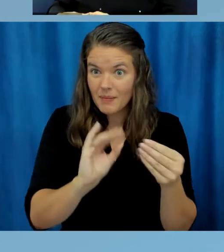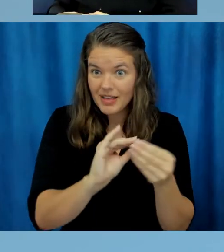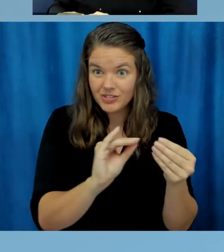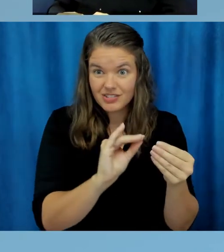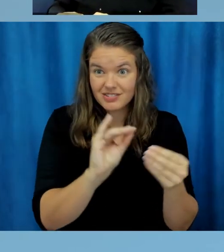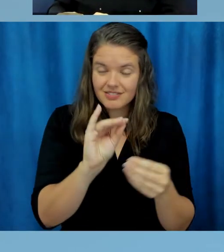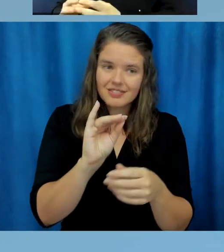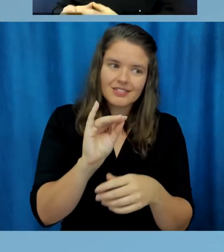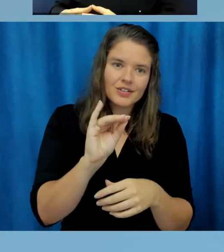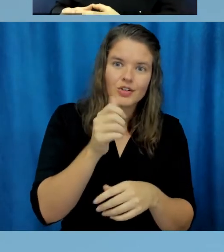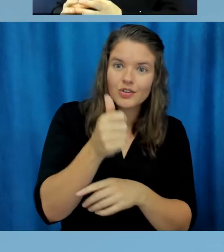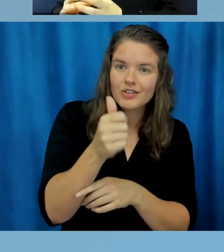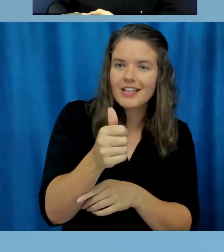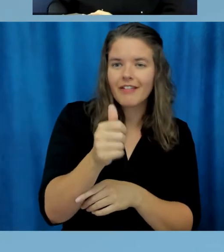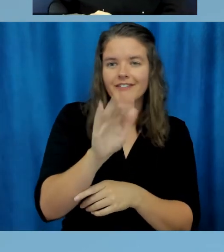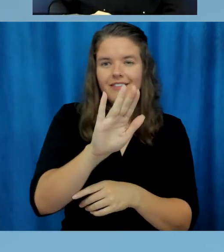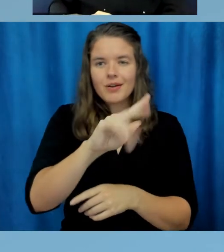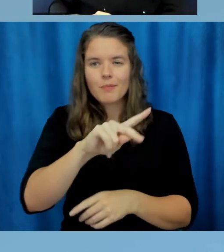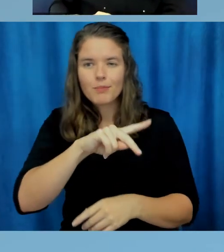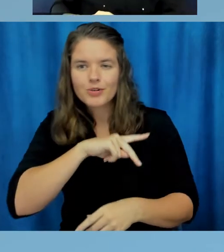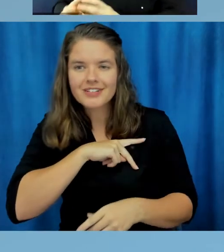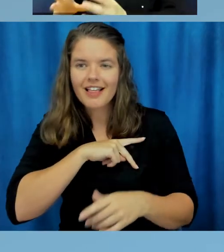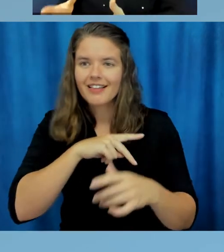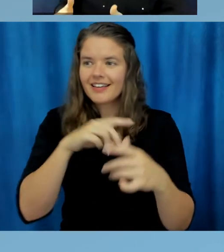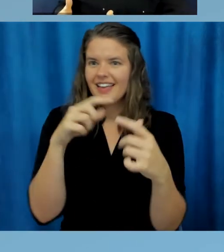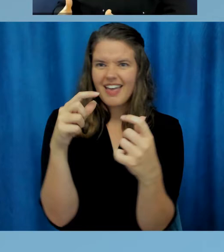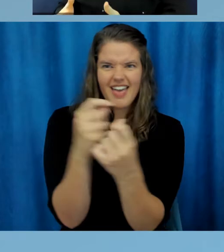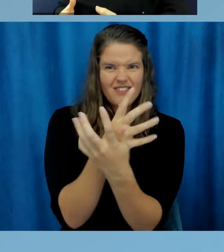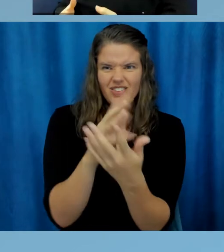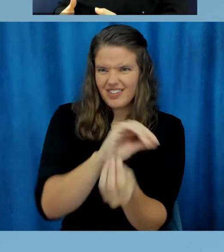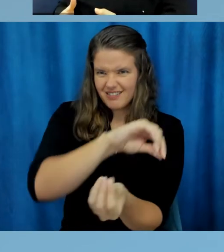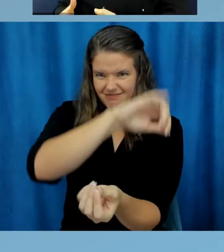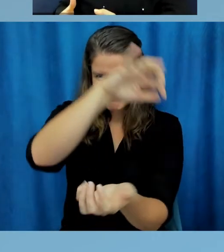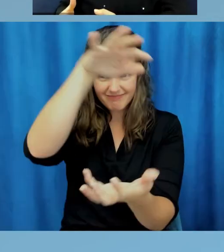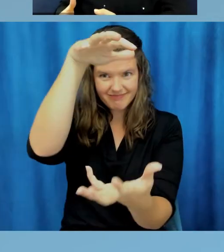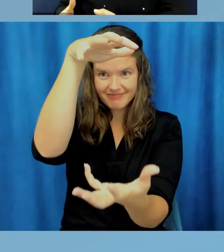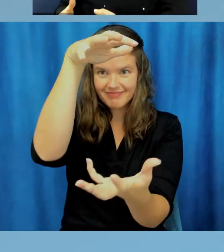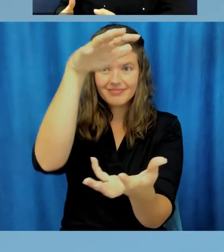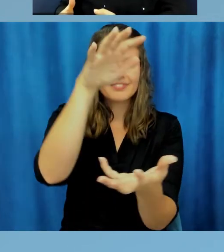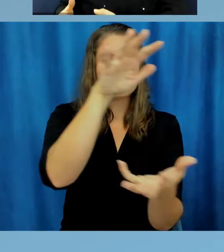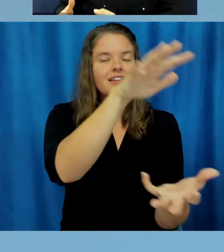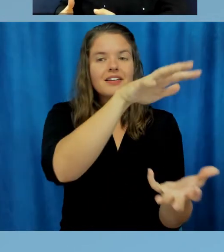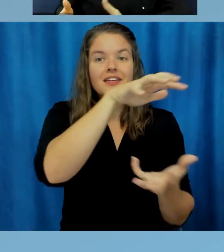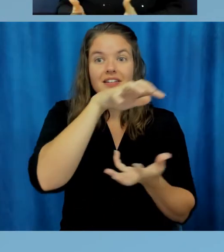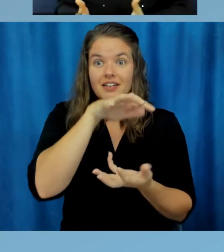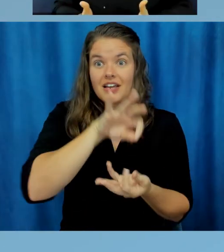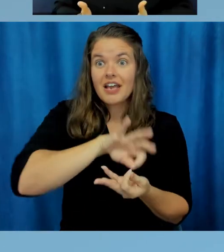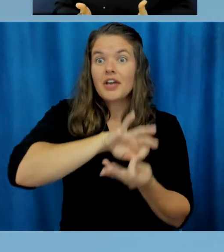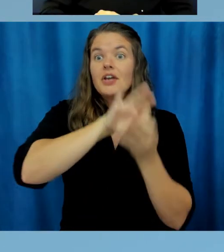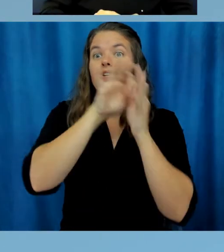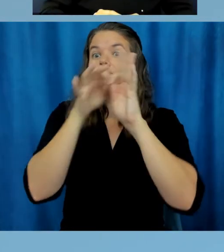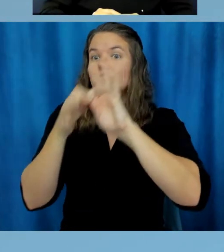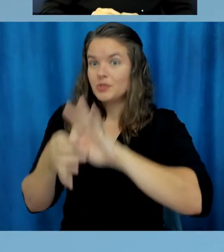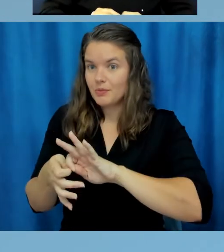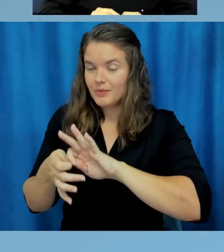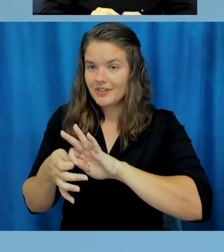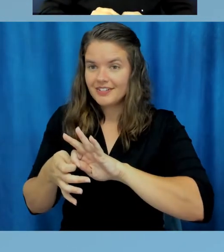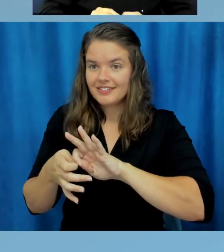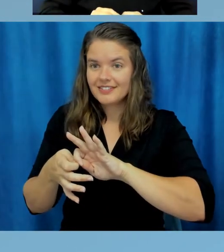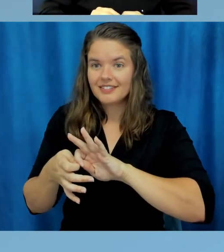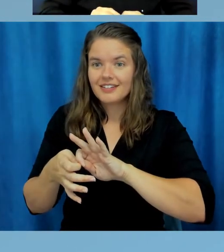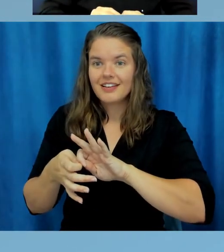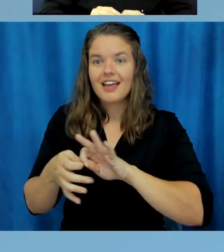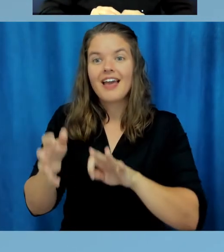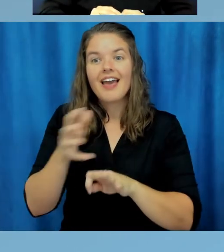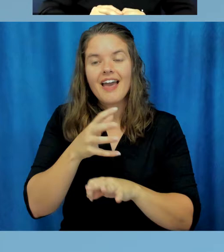your message, yourself, your personality, all of it, we naturally interpret that. We